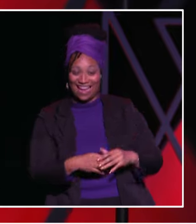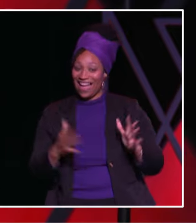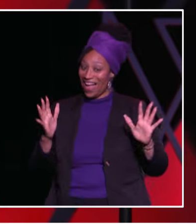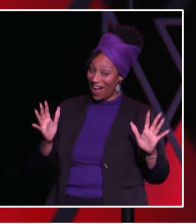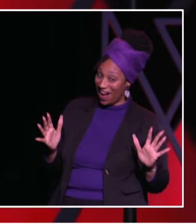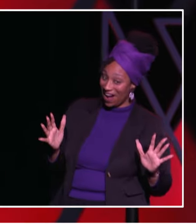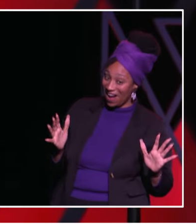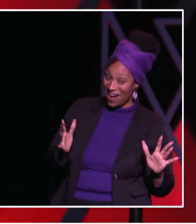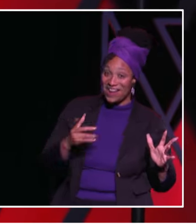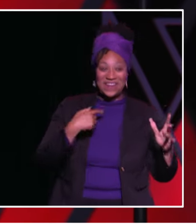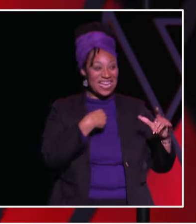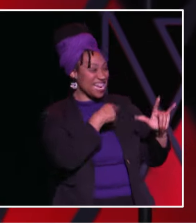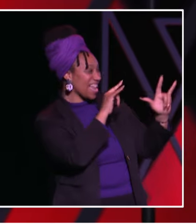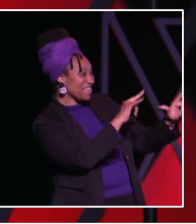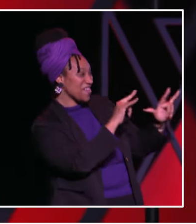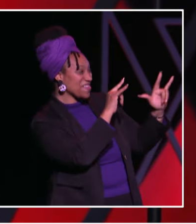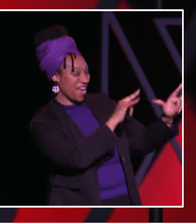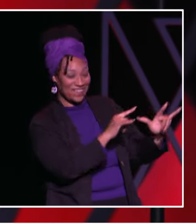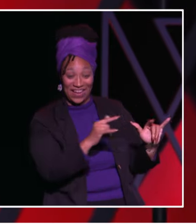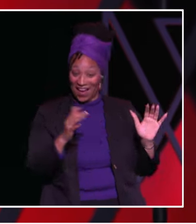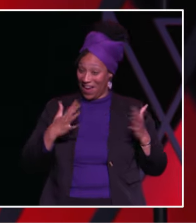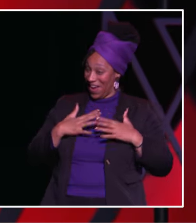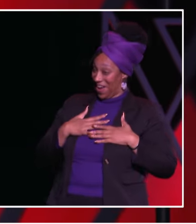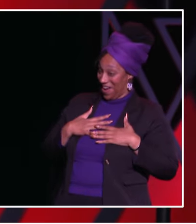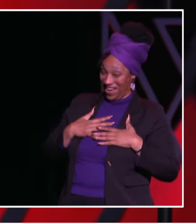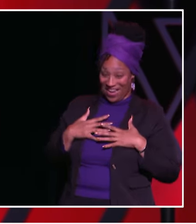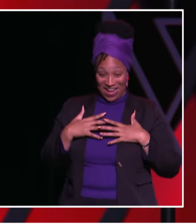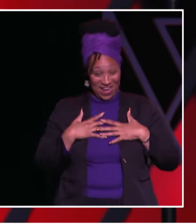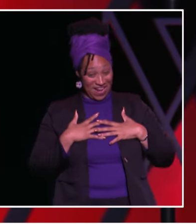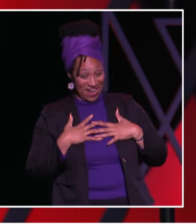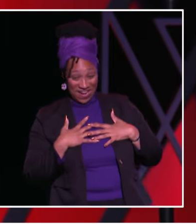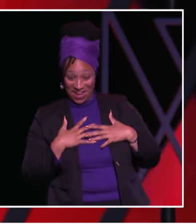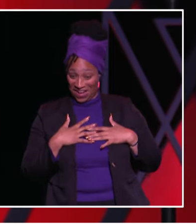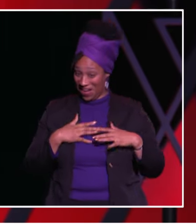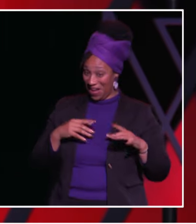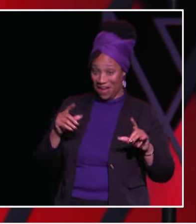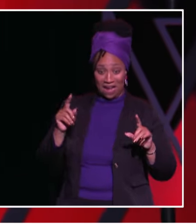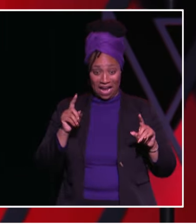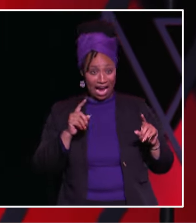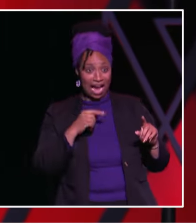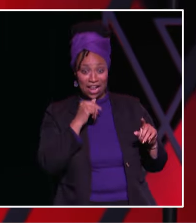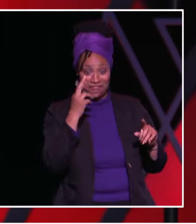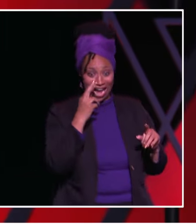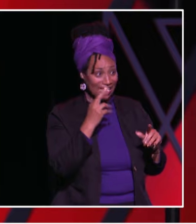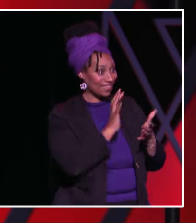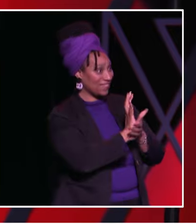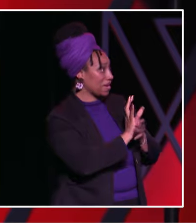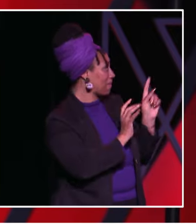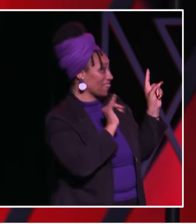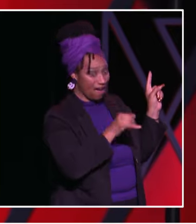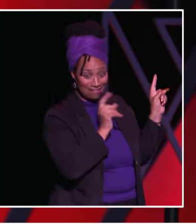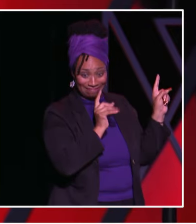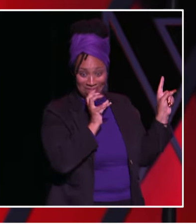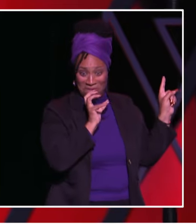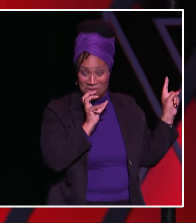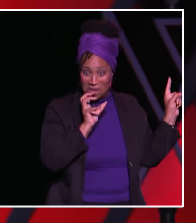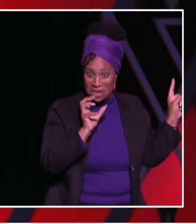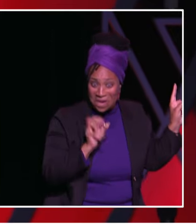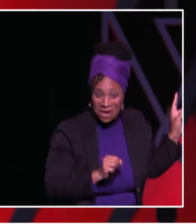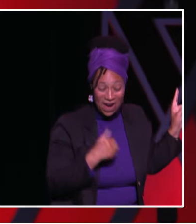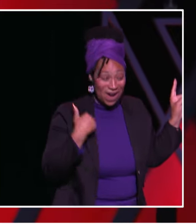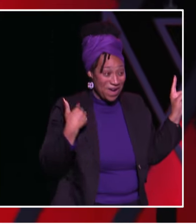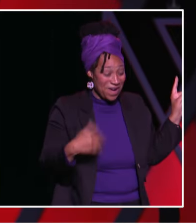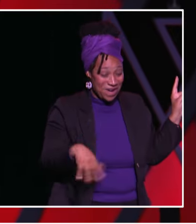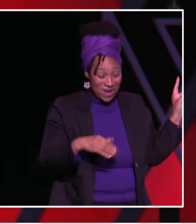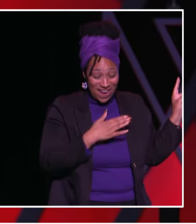I just said, where did they find all that? My goodness, it's been a long time. First of all, thank you, Mayor Bowser. This could not